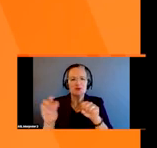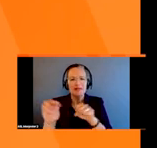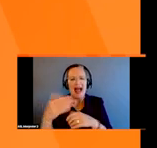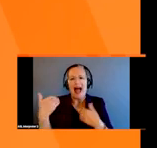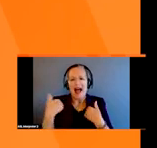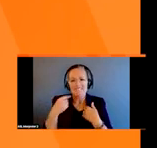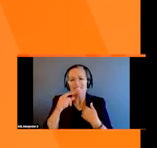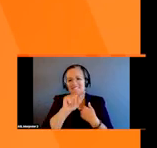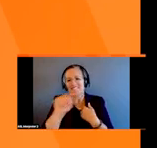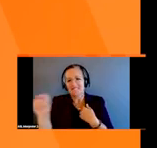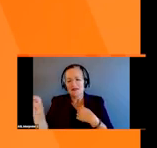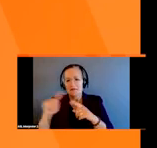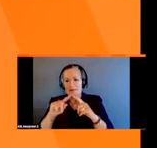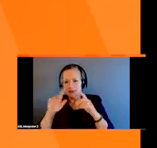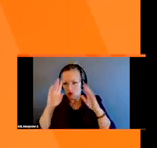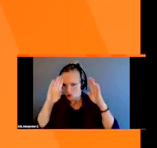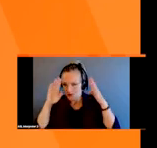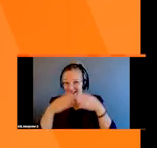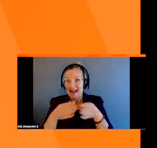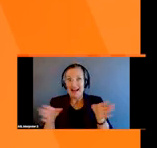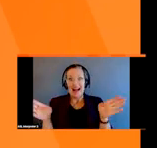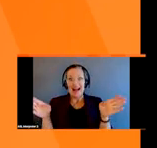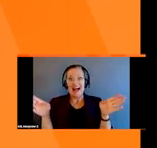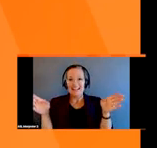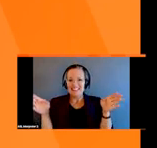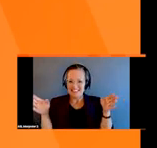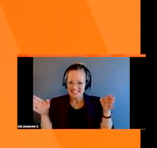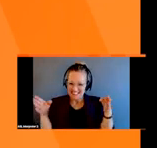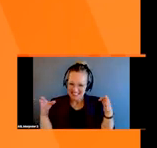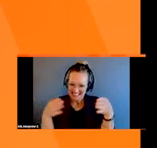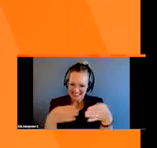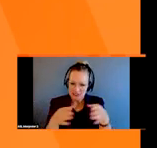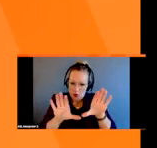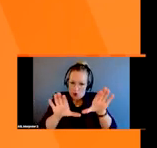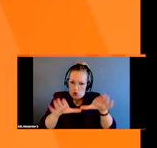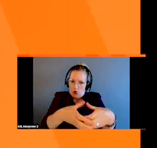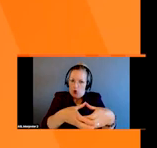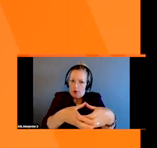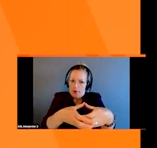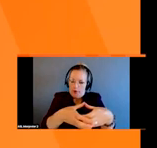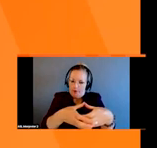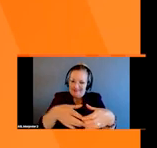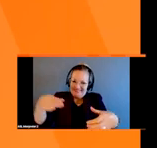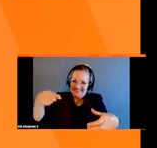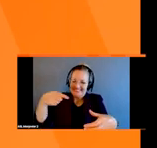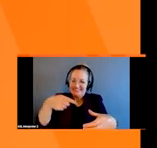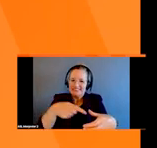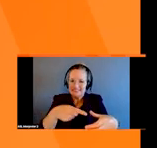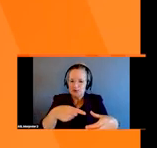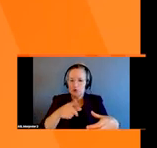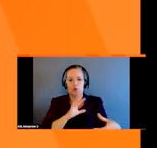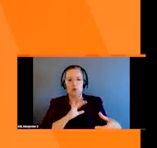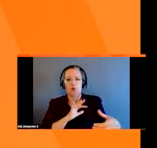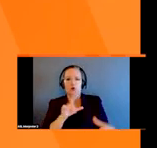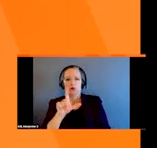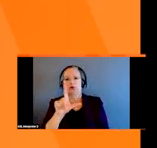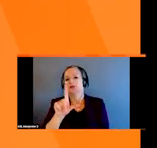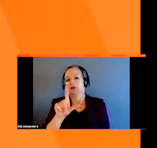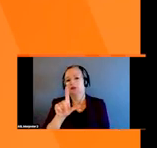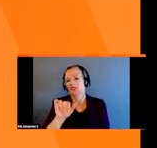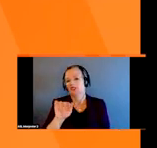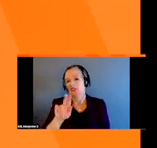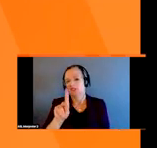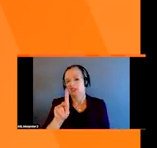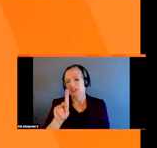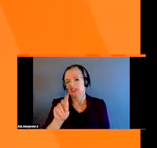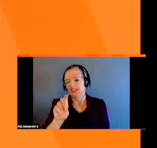get to your target audience. You might be able to go through community groups or other sorting tools, but those will already